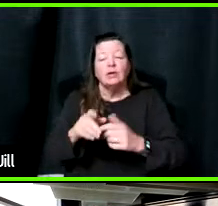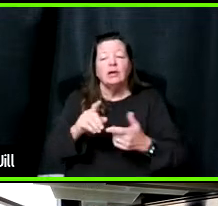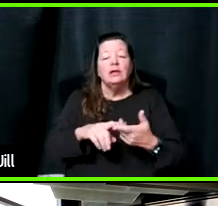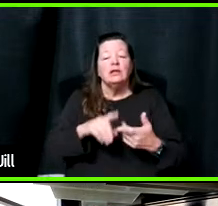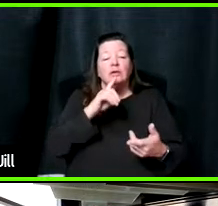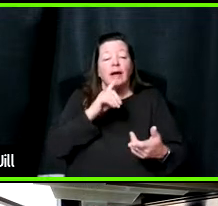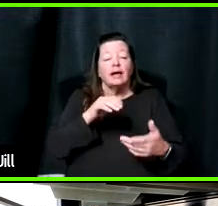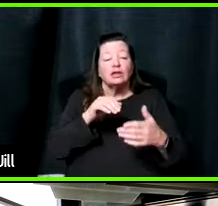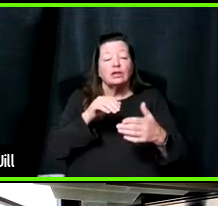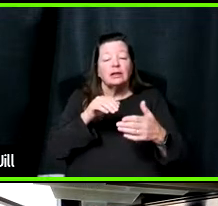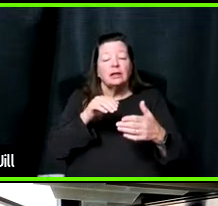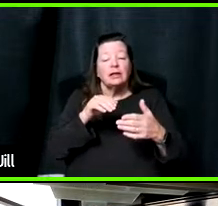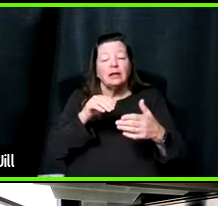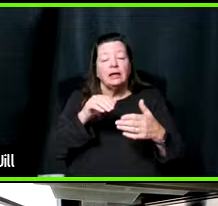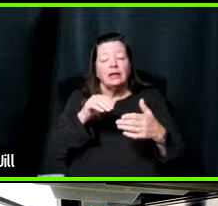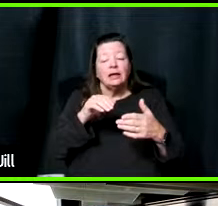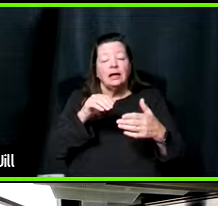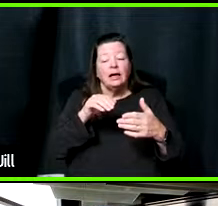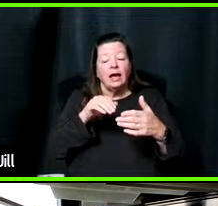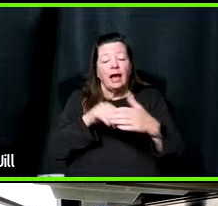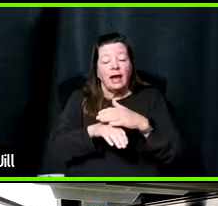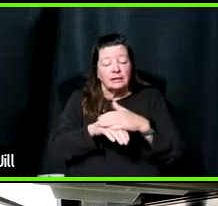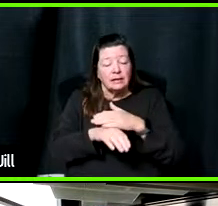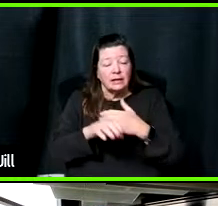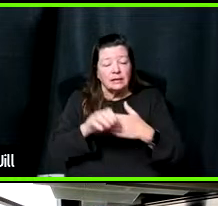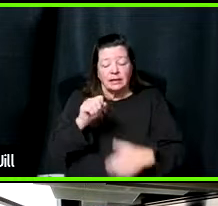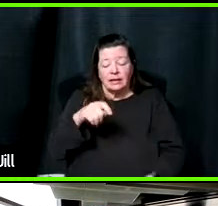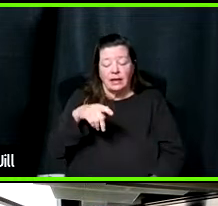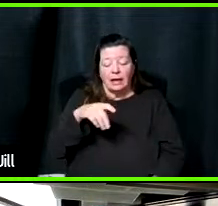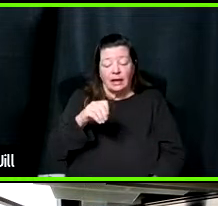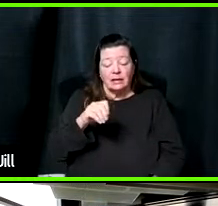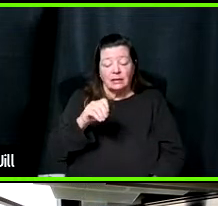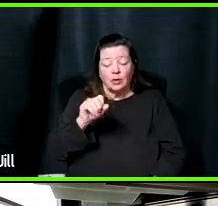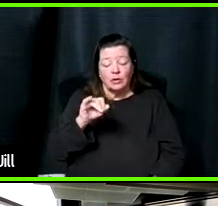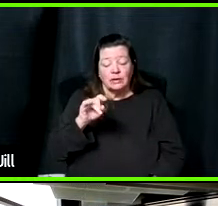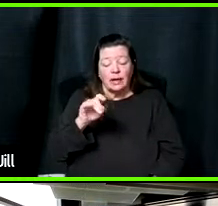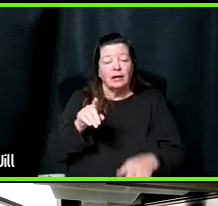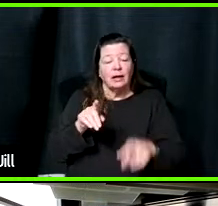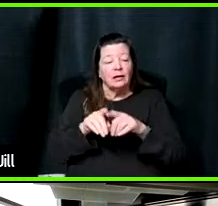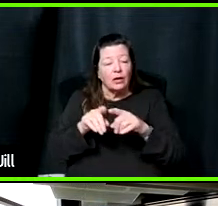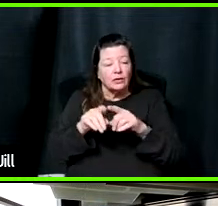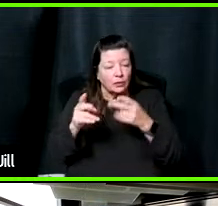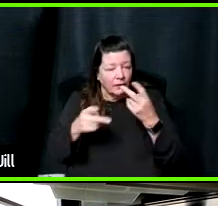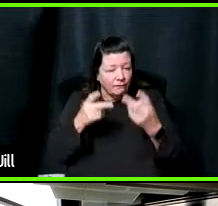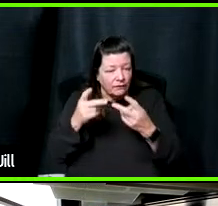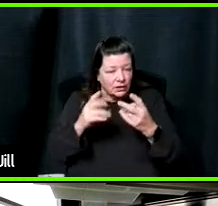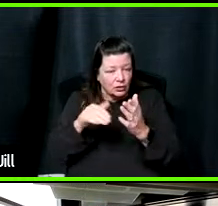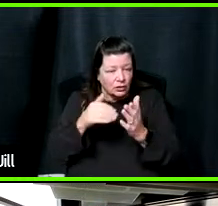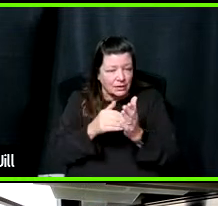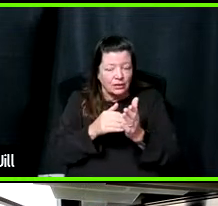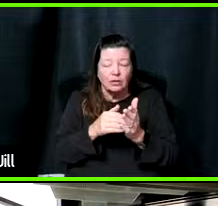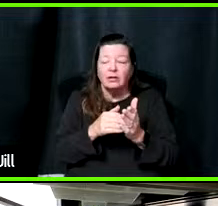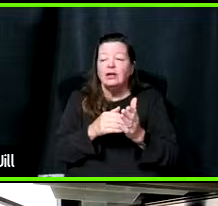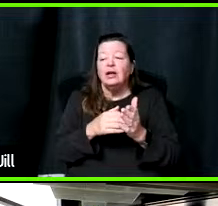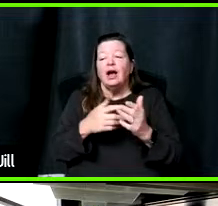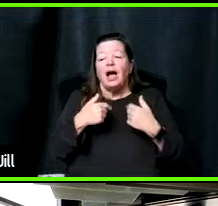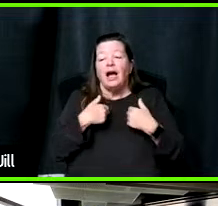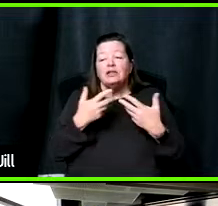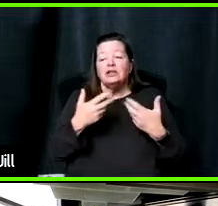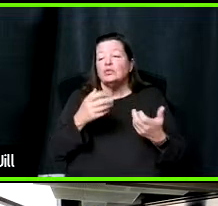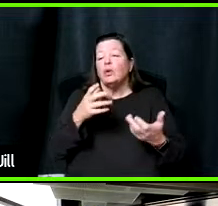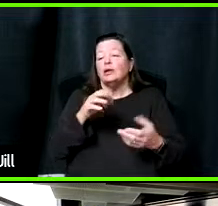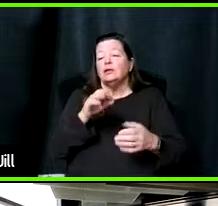actualize the Expo site, as well as the idea of a visitor center. So I guess I just want to get those on the record and have